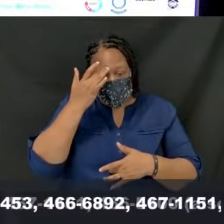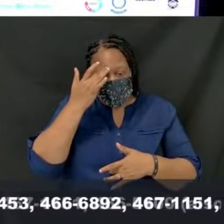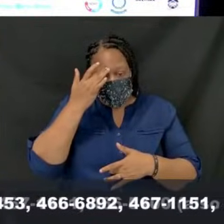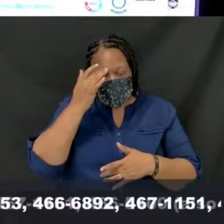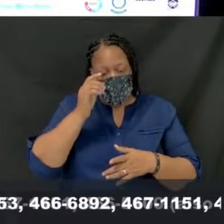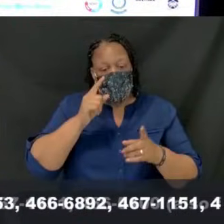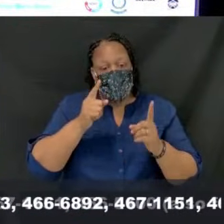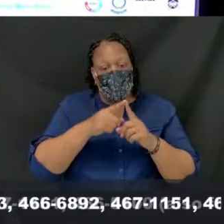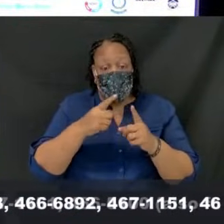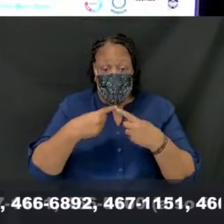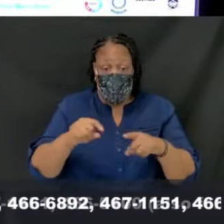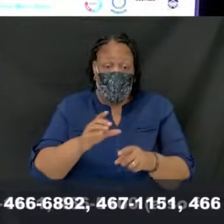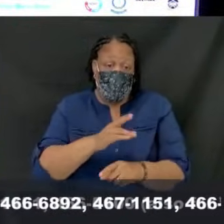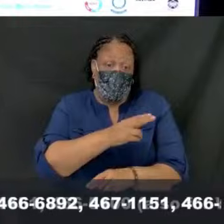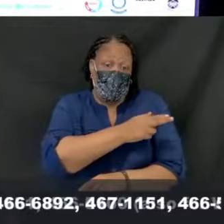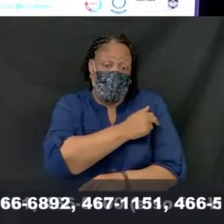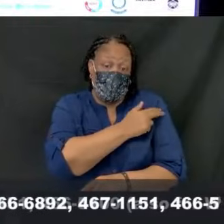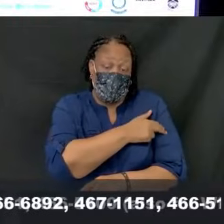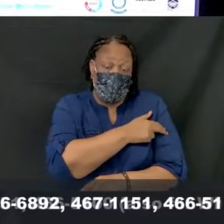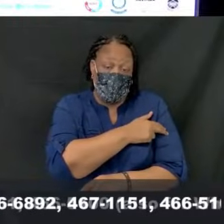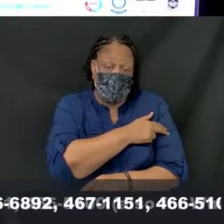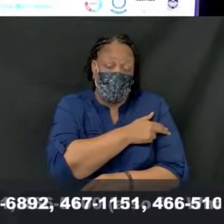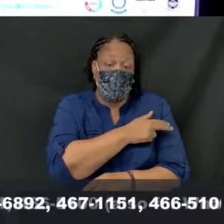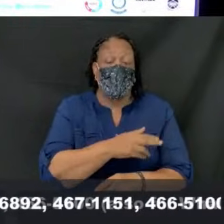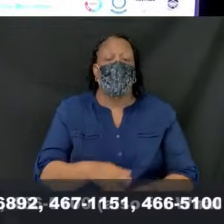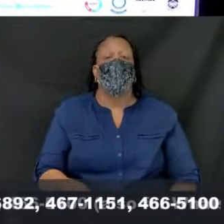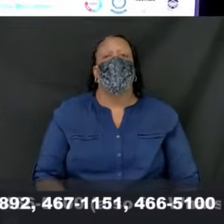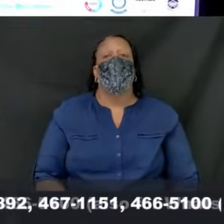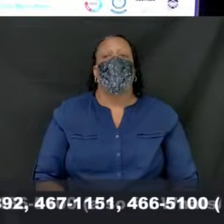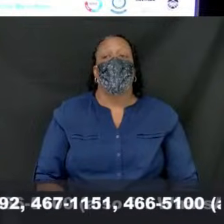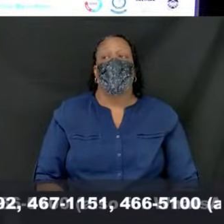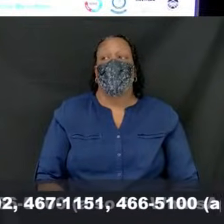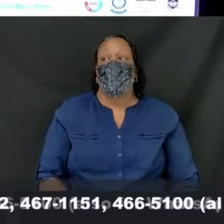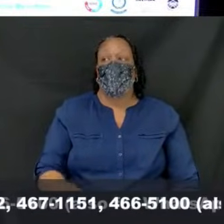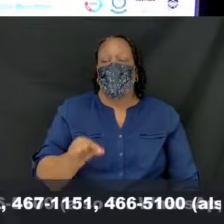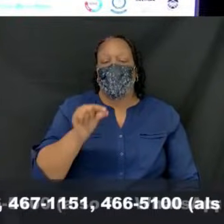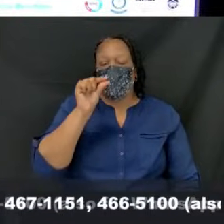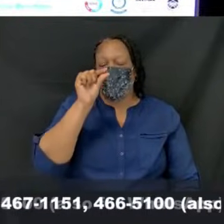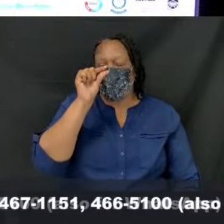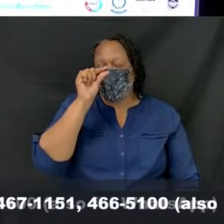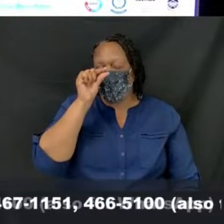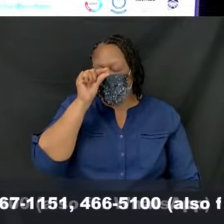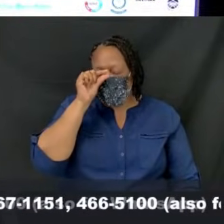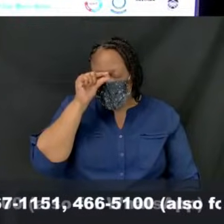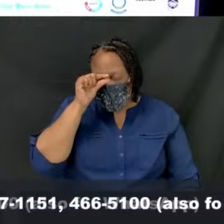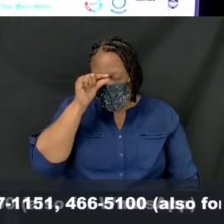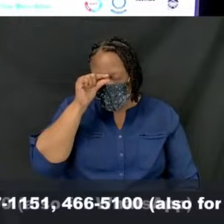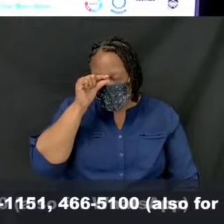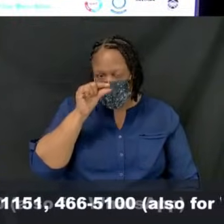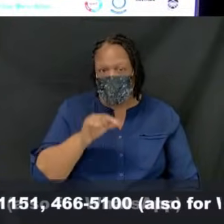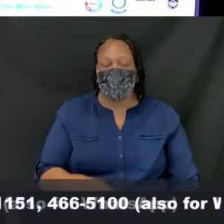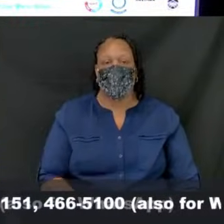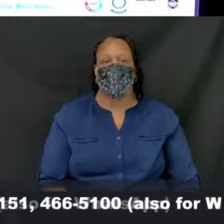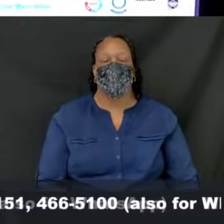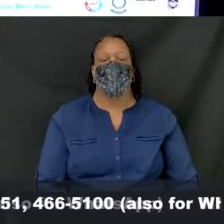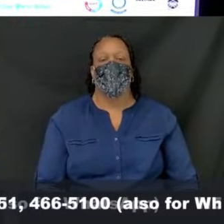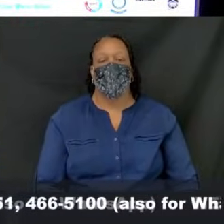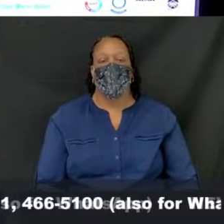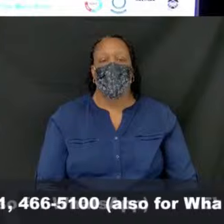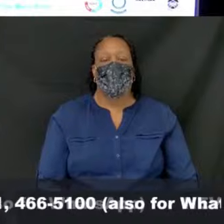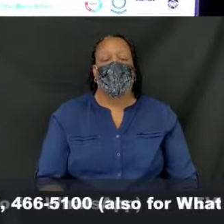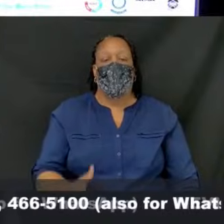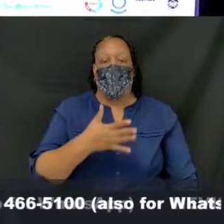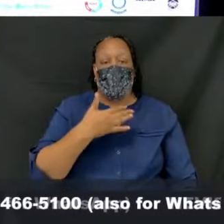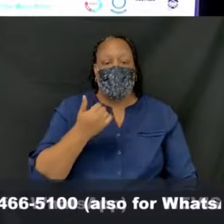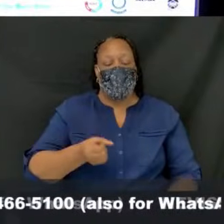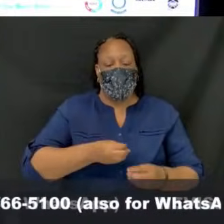of catching the virus and spreading the virus if you are vaccinated is significantly reduced. And